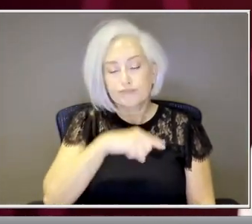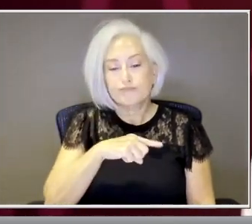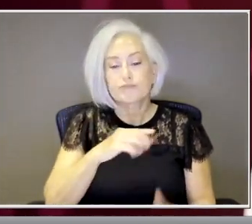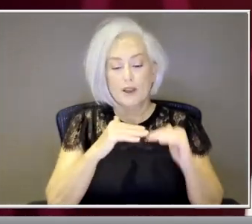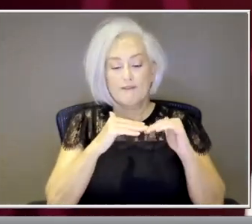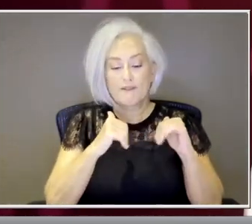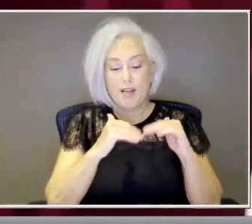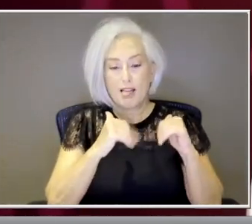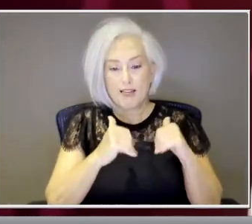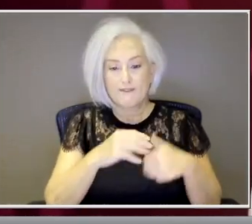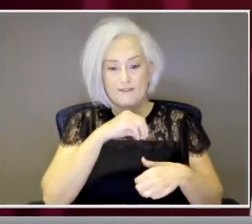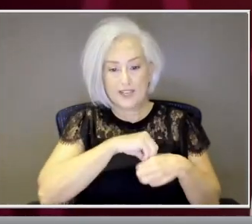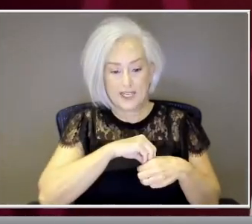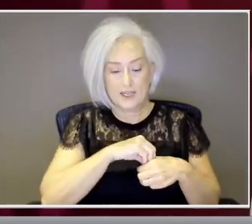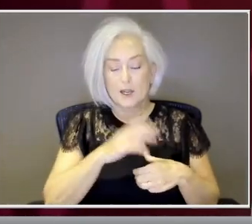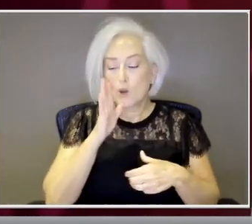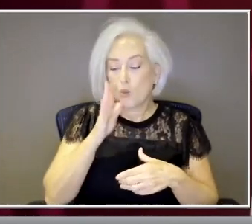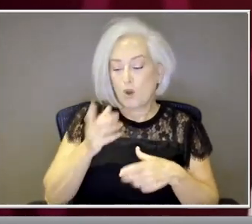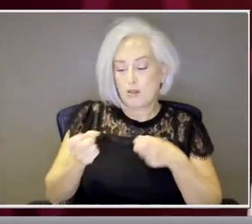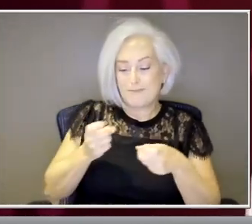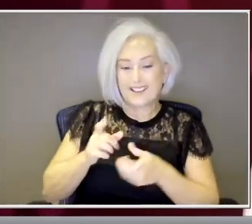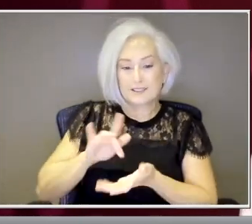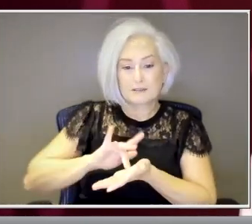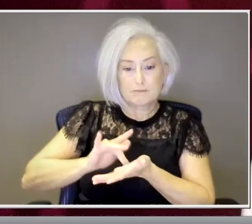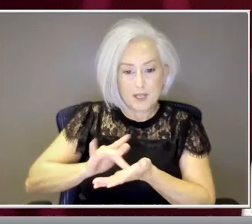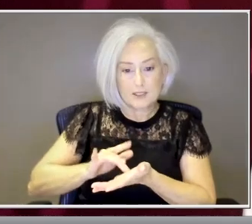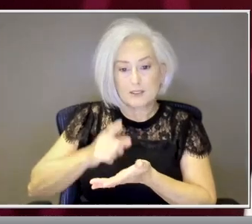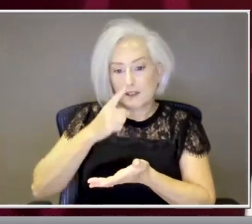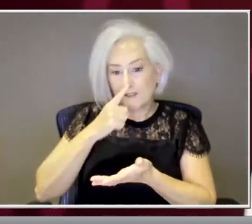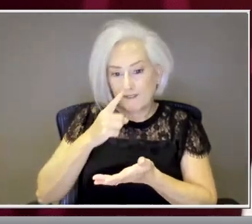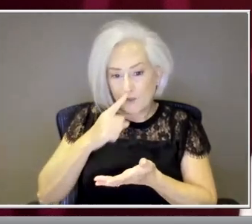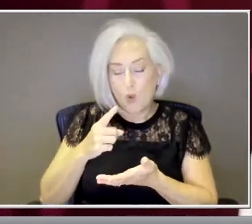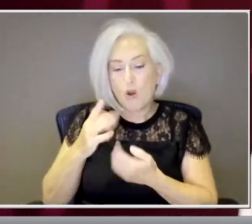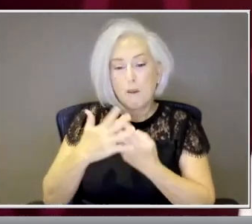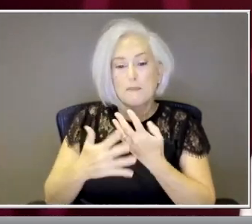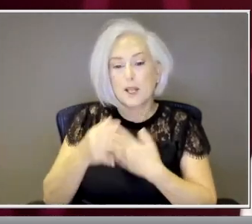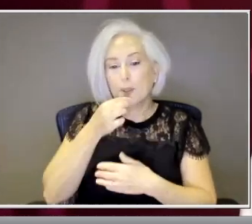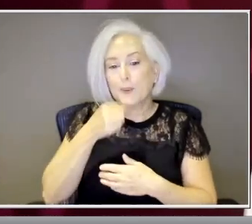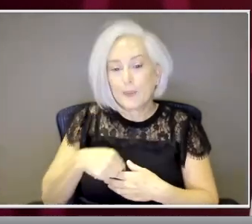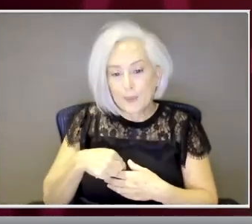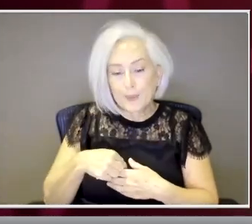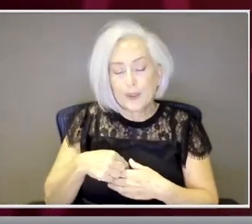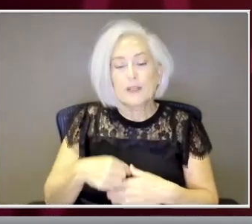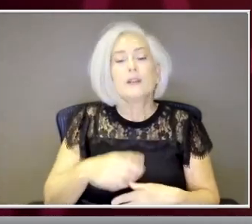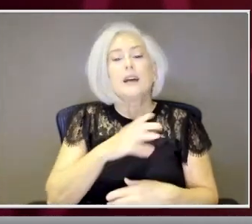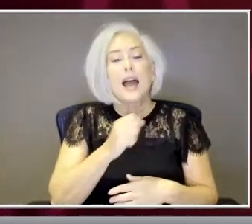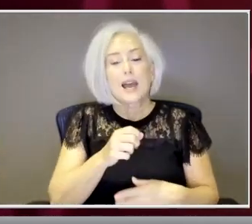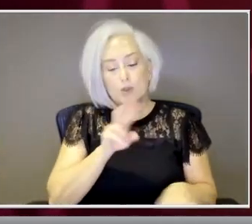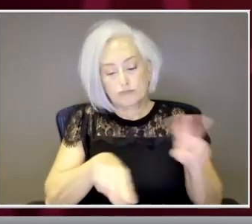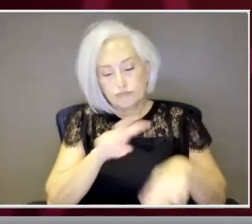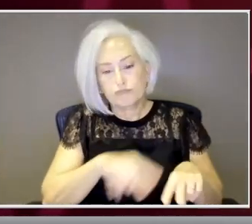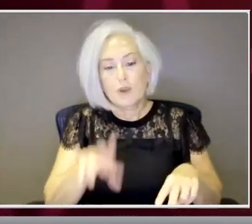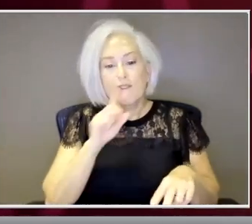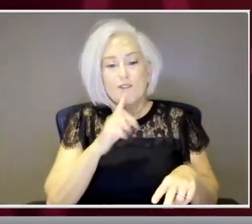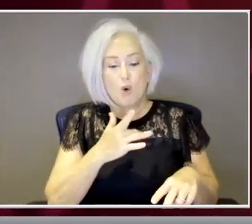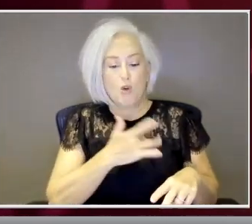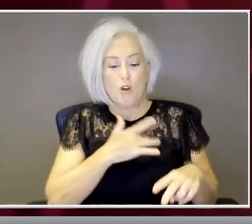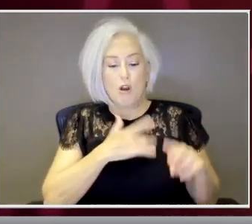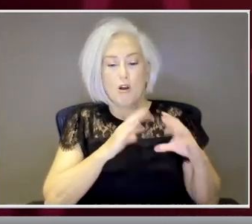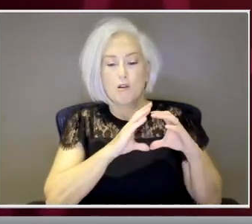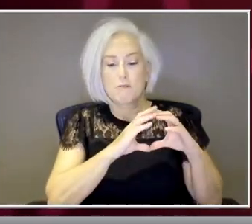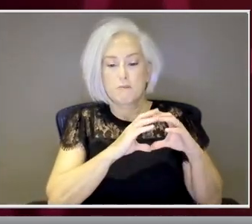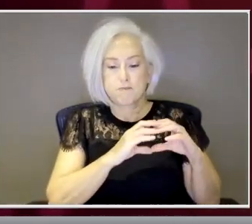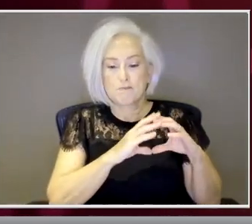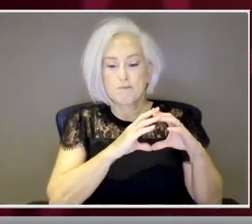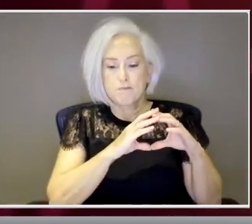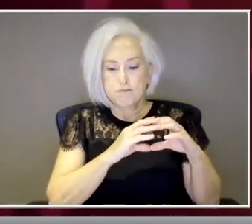that we use for that. And then, of course, she'll be at risk for other heart complications, including heart rhythm issues that we'll be able to keep a close eye on for